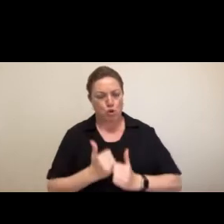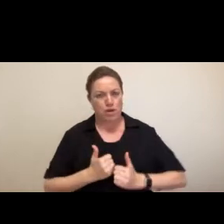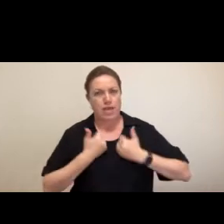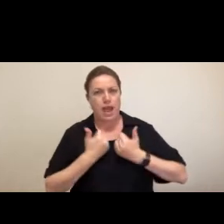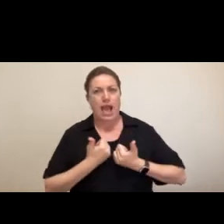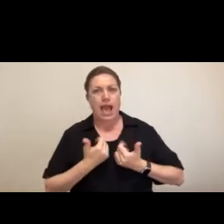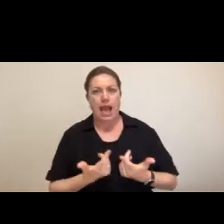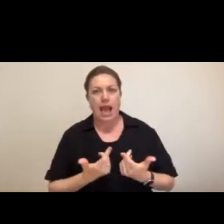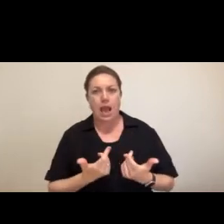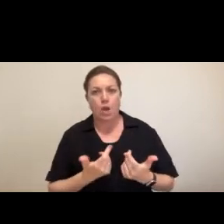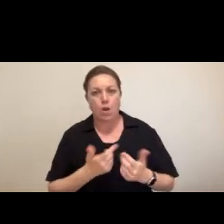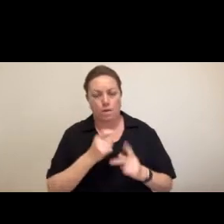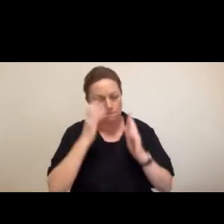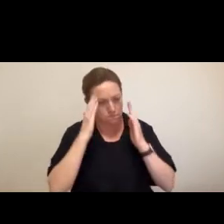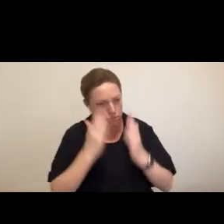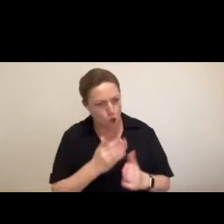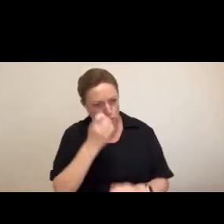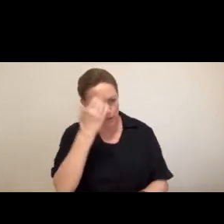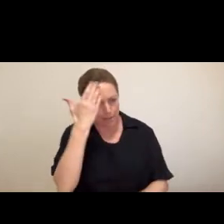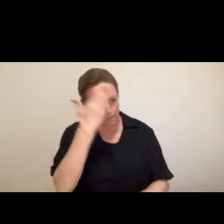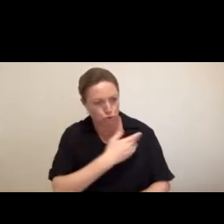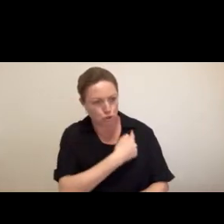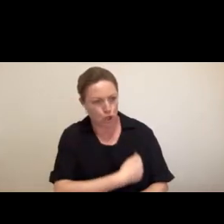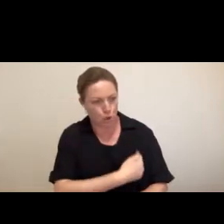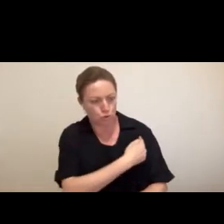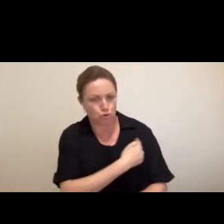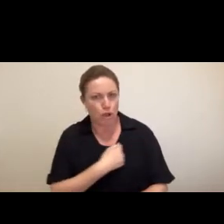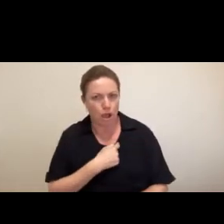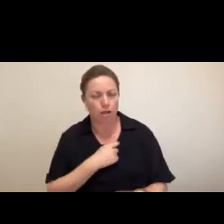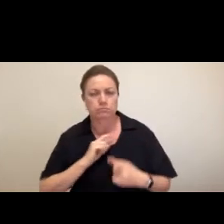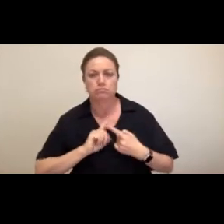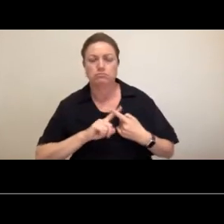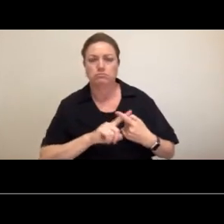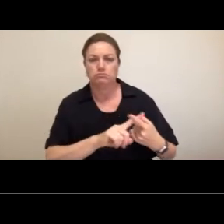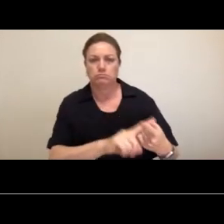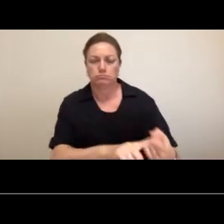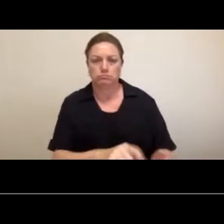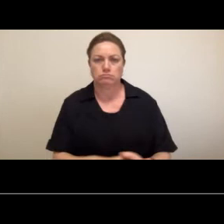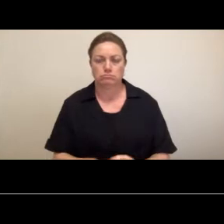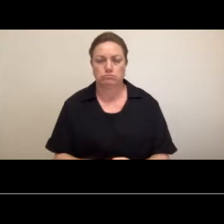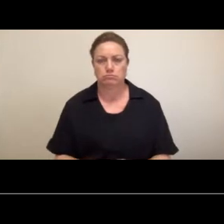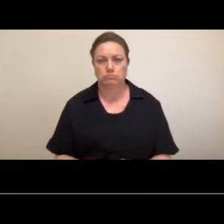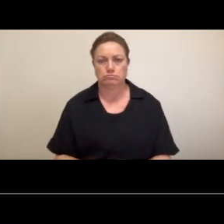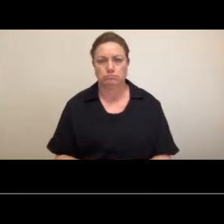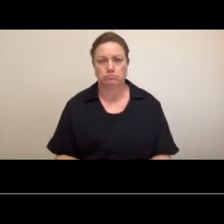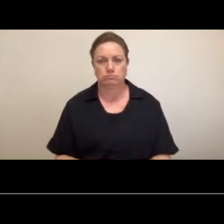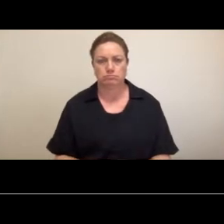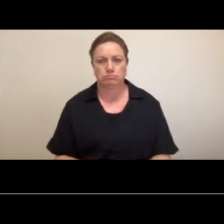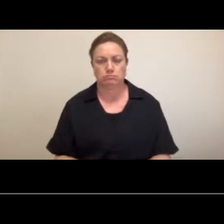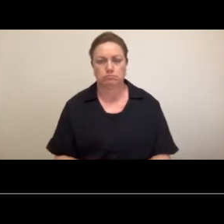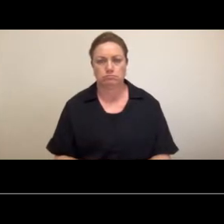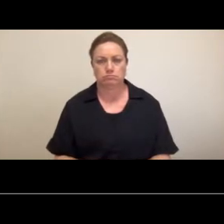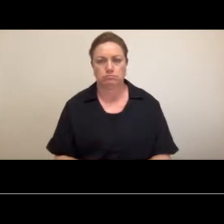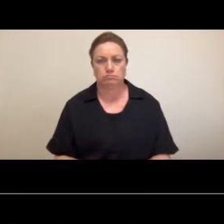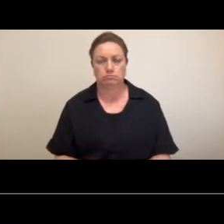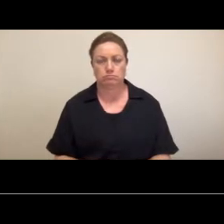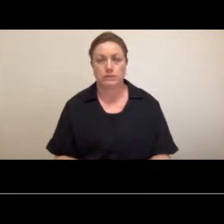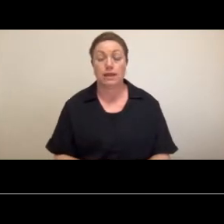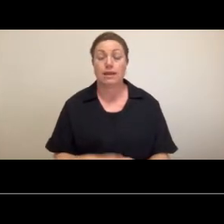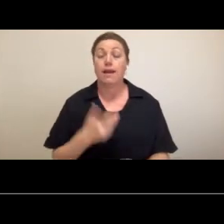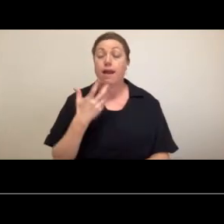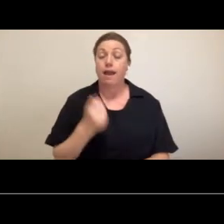art. So again, the toolkit contains case studies, and there are 19 detailed case studies of